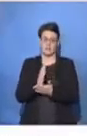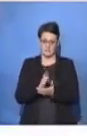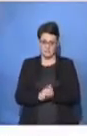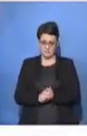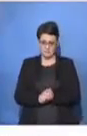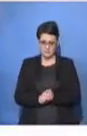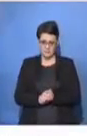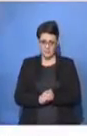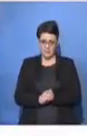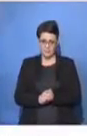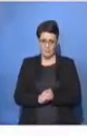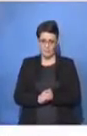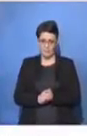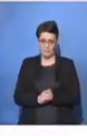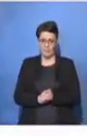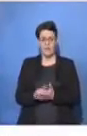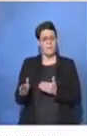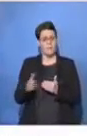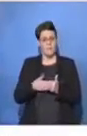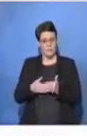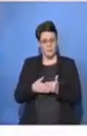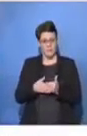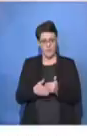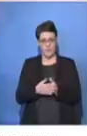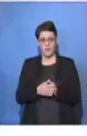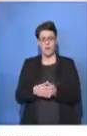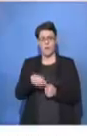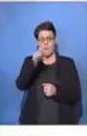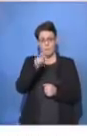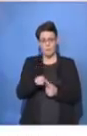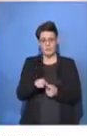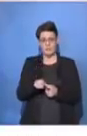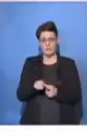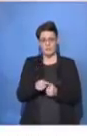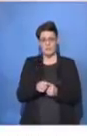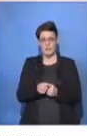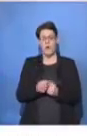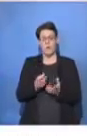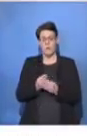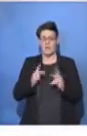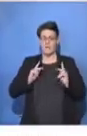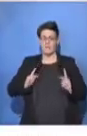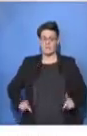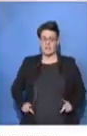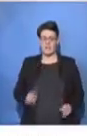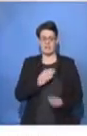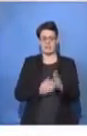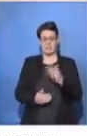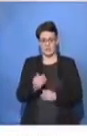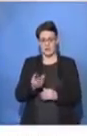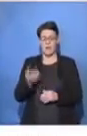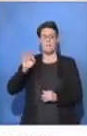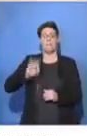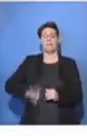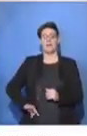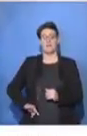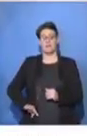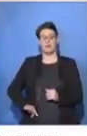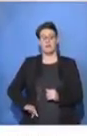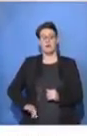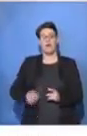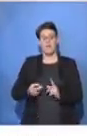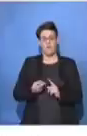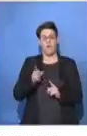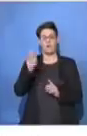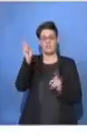their democratic right. Furthermore, persons with physical disability benefited from the